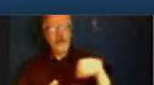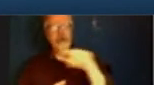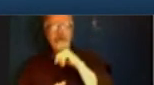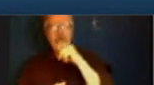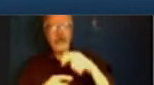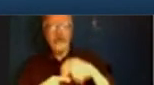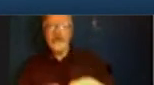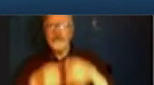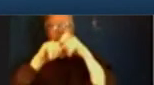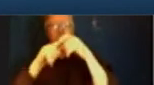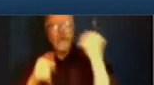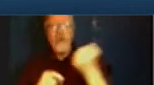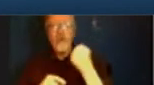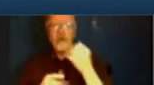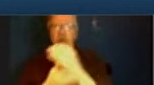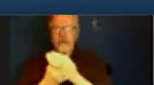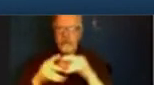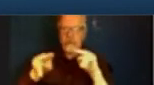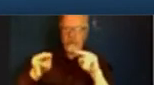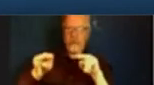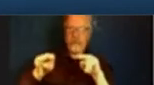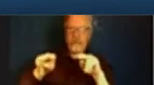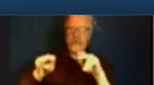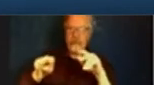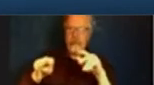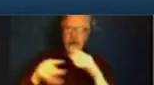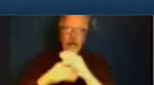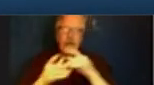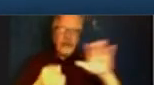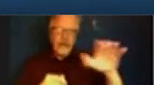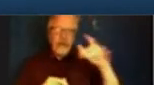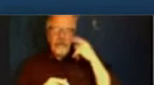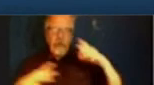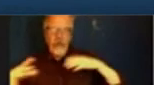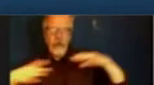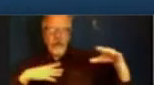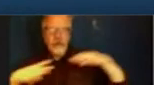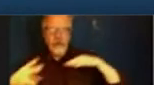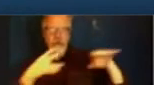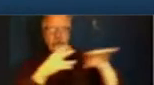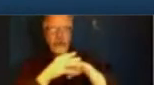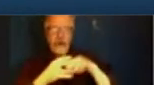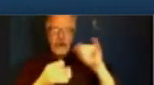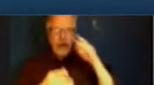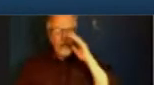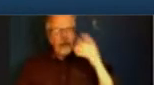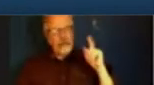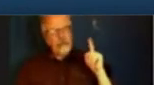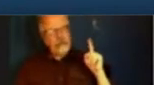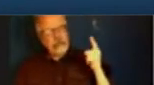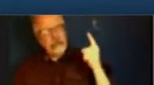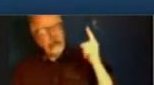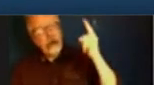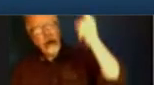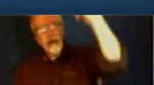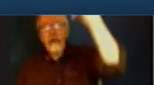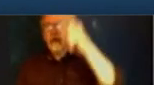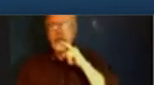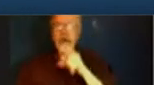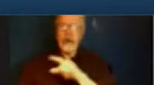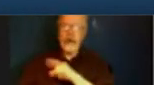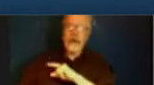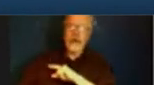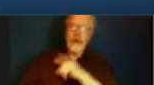holiday break, because they believe that it will add to the rapid spread of COVID and what they're seeing in their own workplaces as far